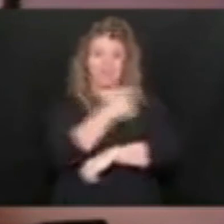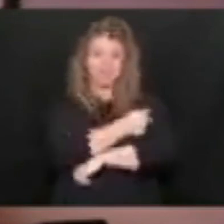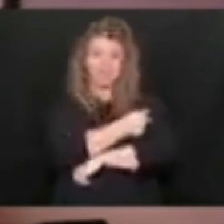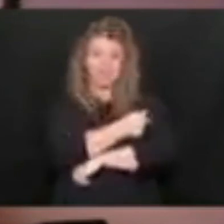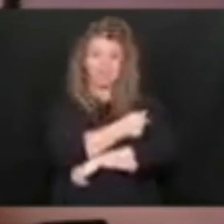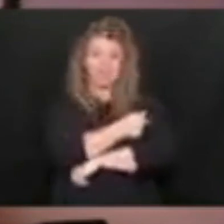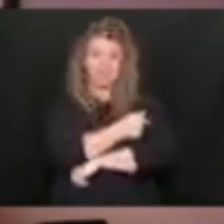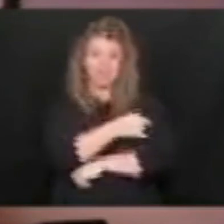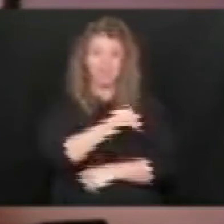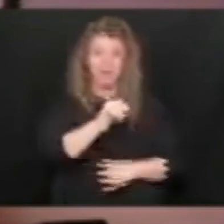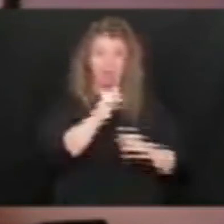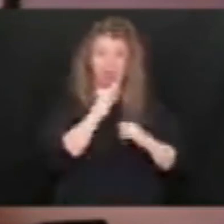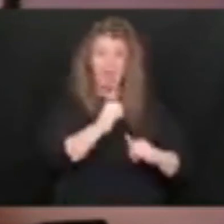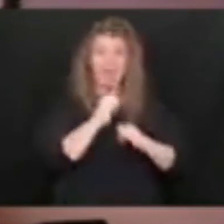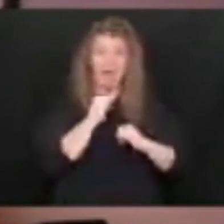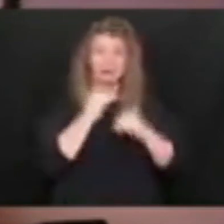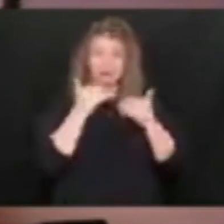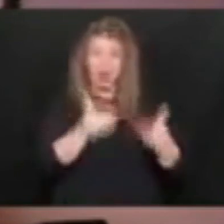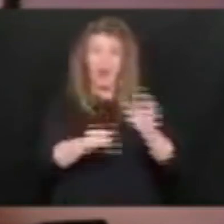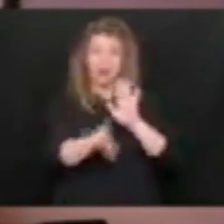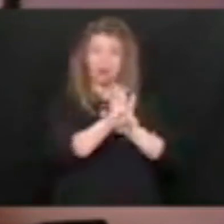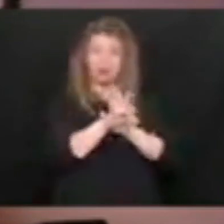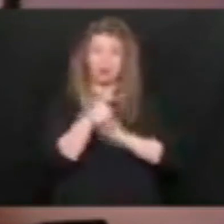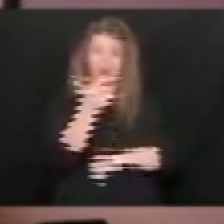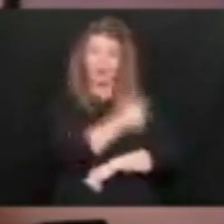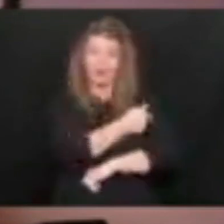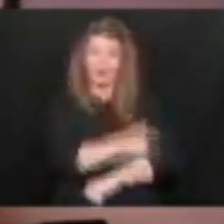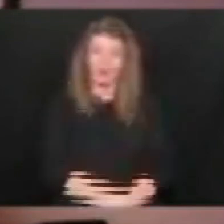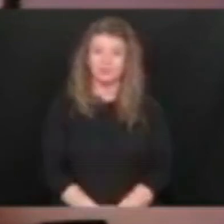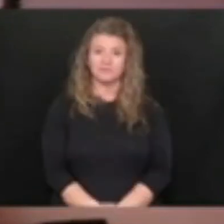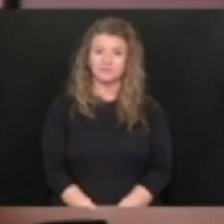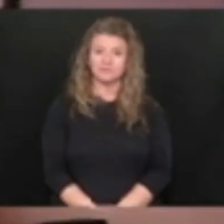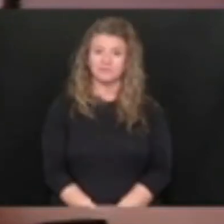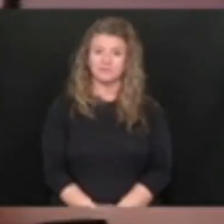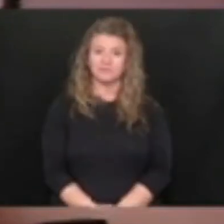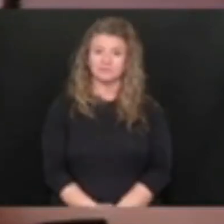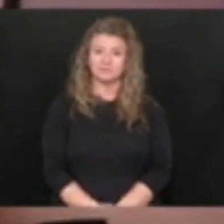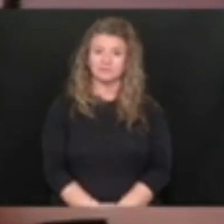and like us, choose to be vaccinated.